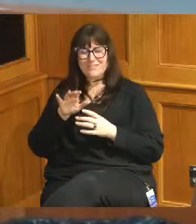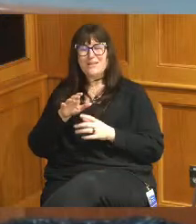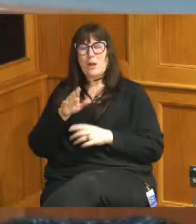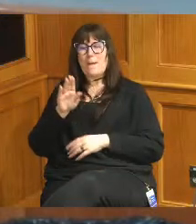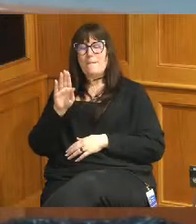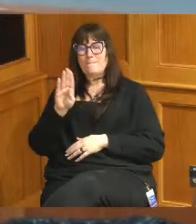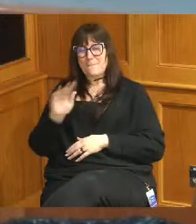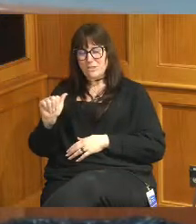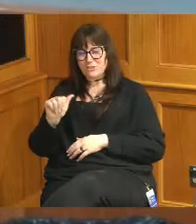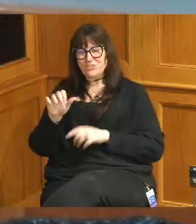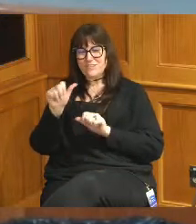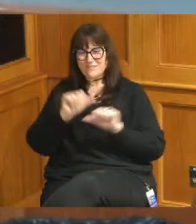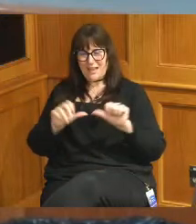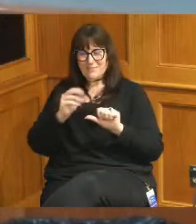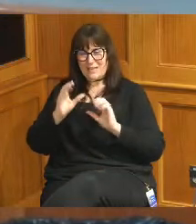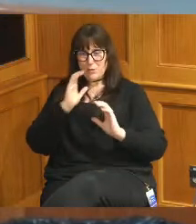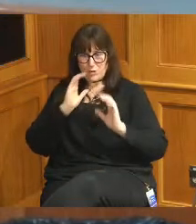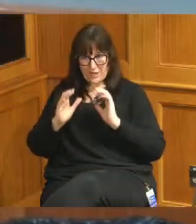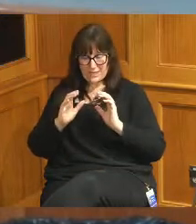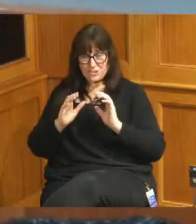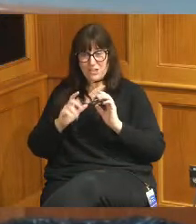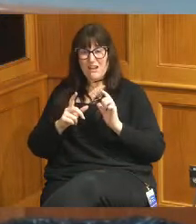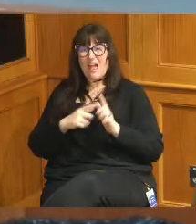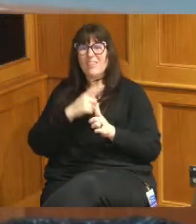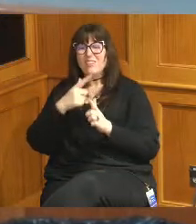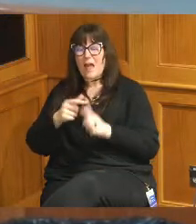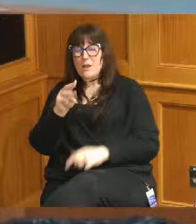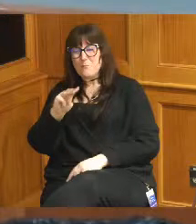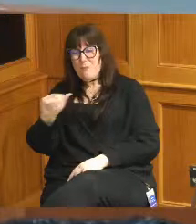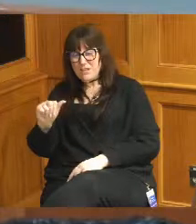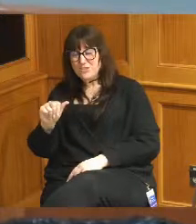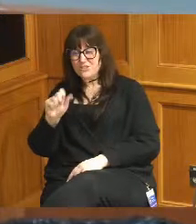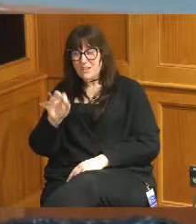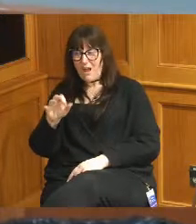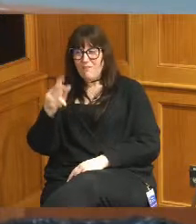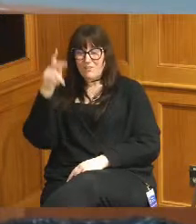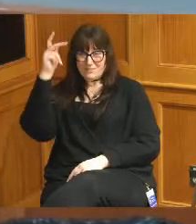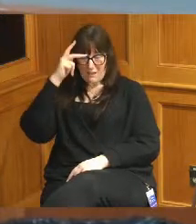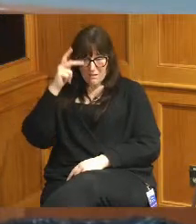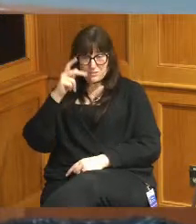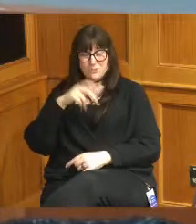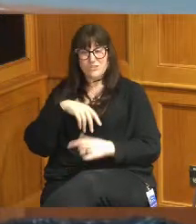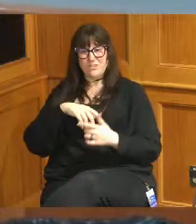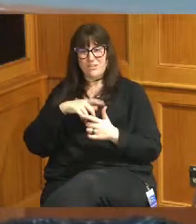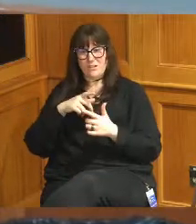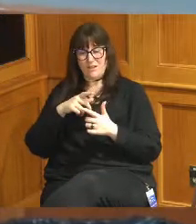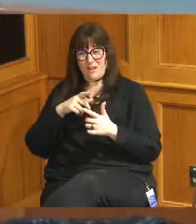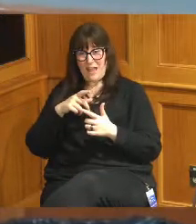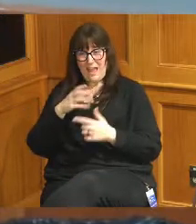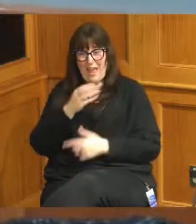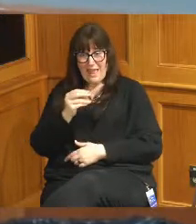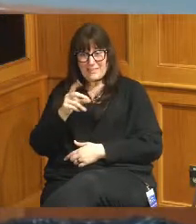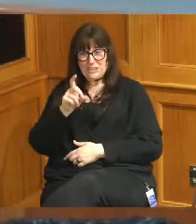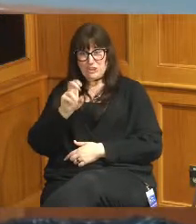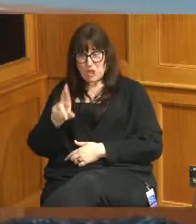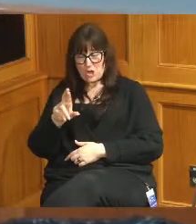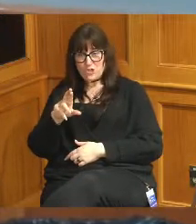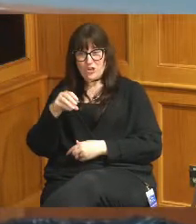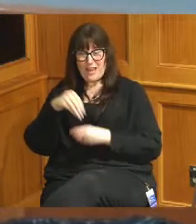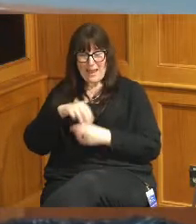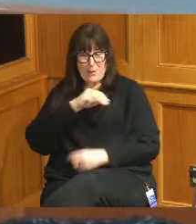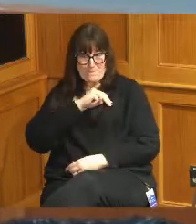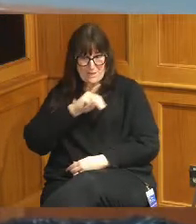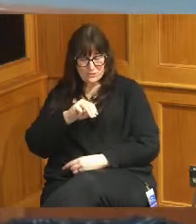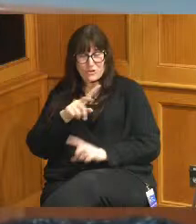Communication, followed by a Master's in Theology from Cincinnati Christian University and a doctorate in ministry from